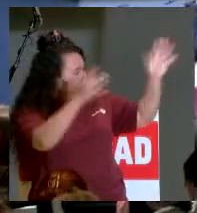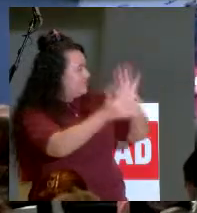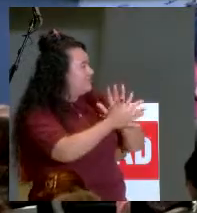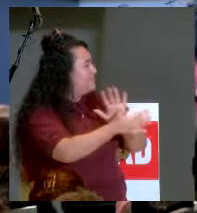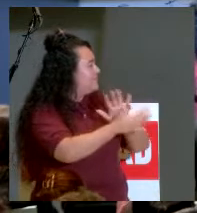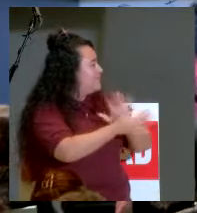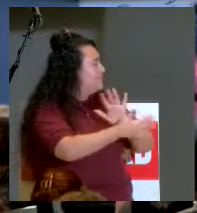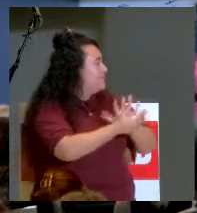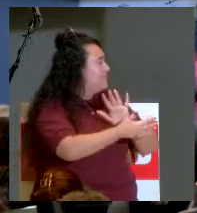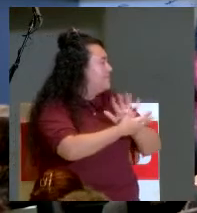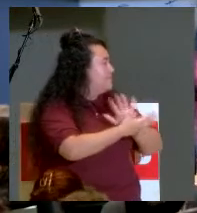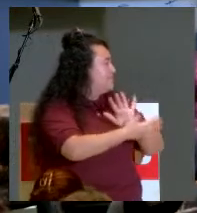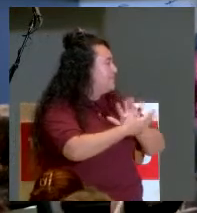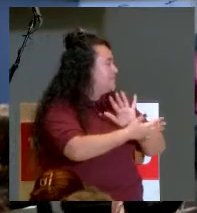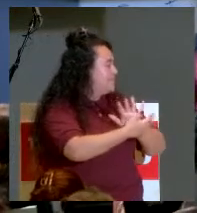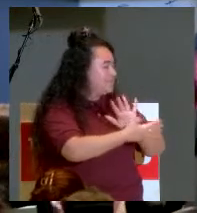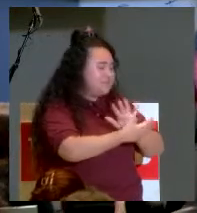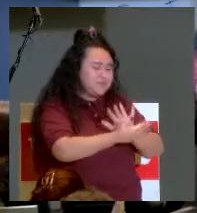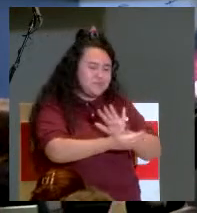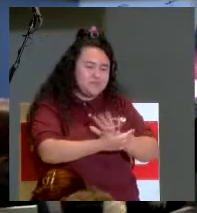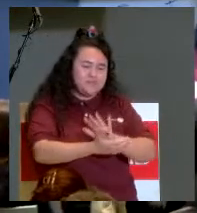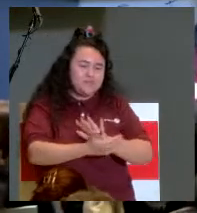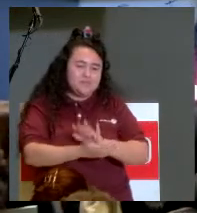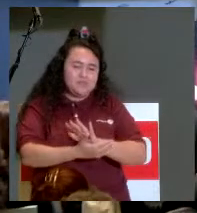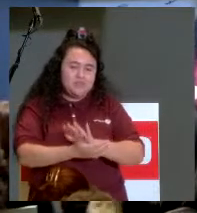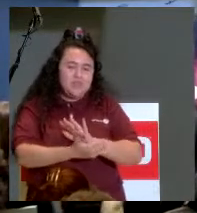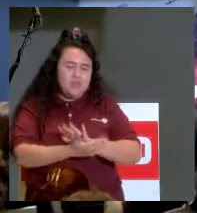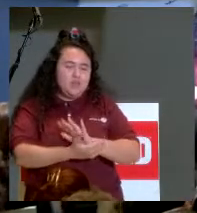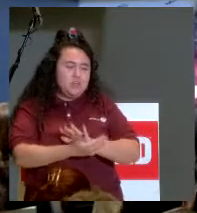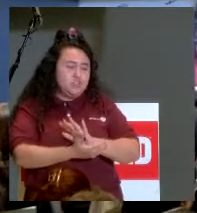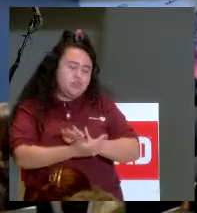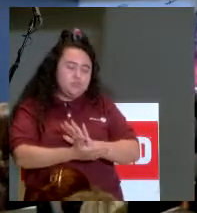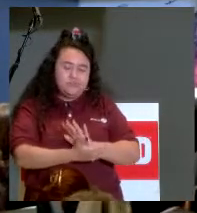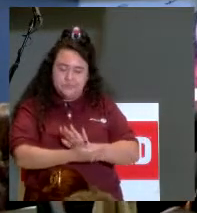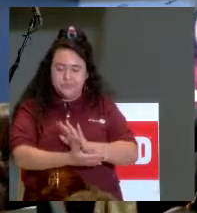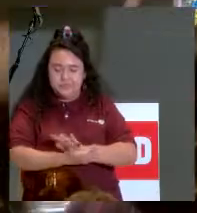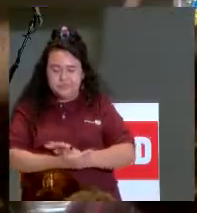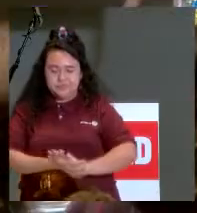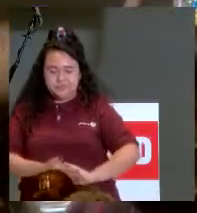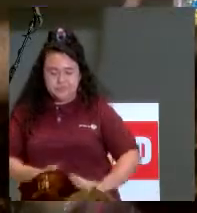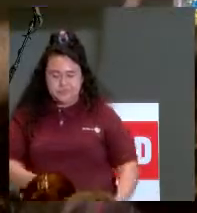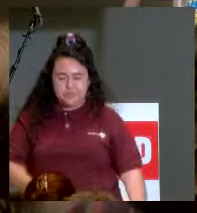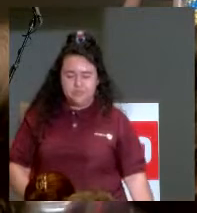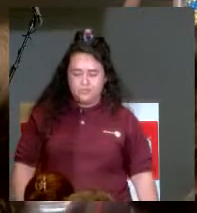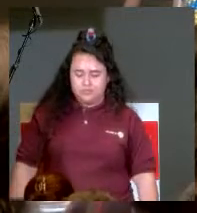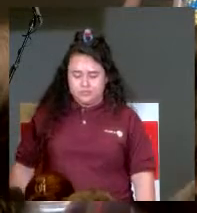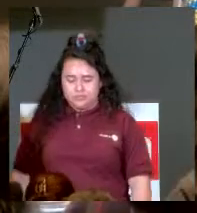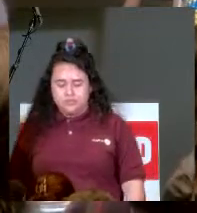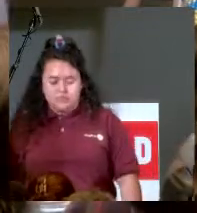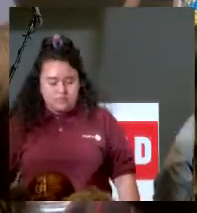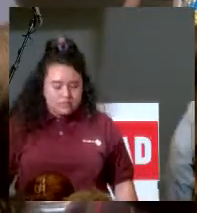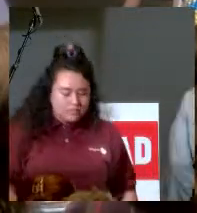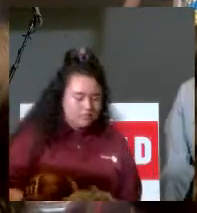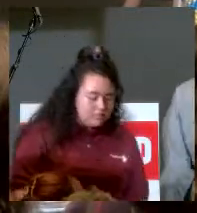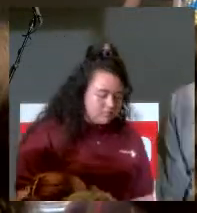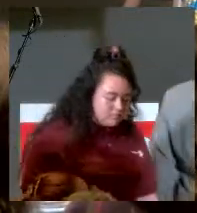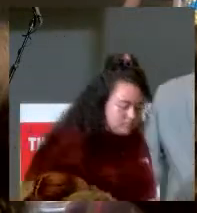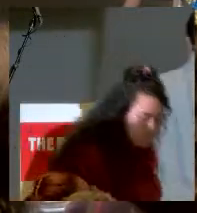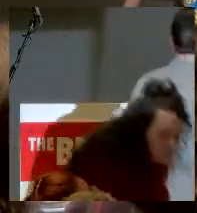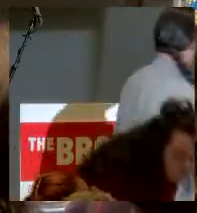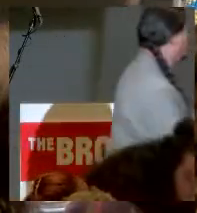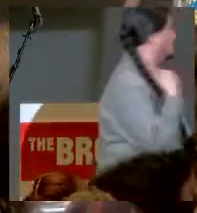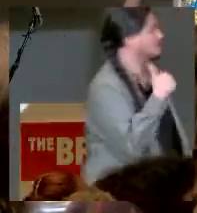That was powerful. I'm about to jump into it. We were talking earlier with another fantastic poet,